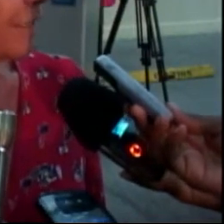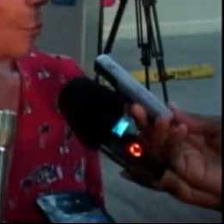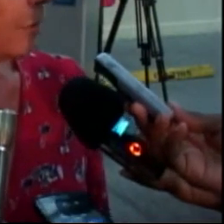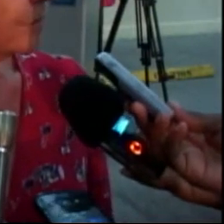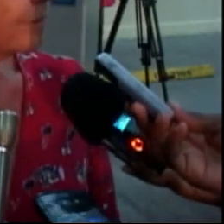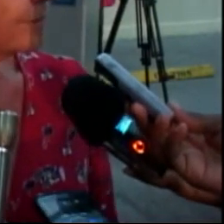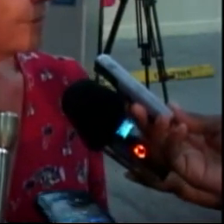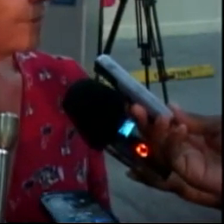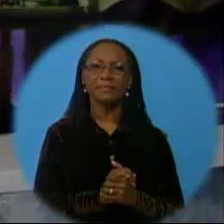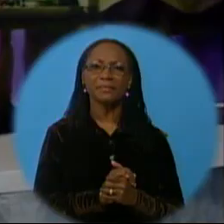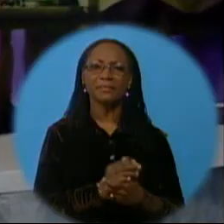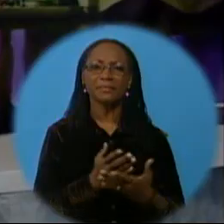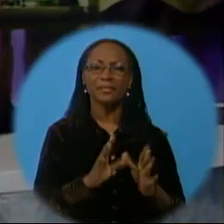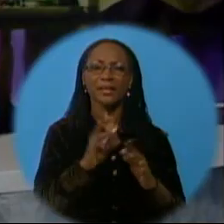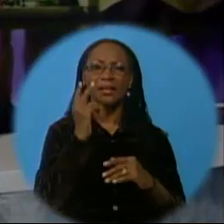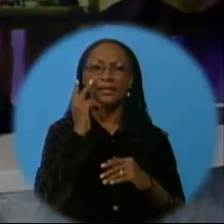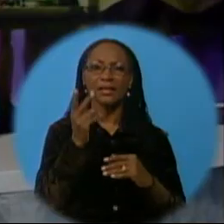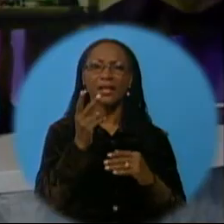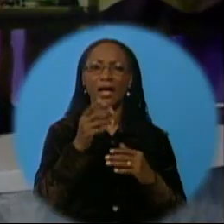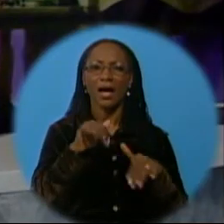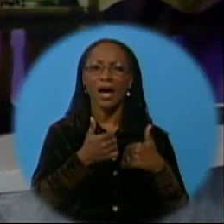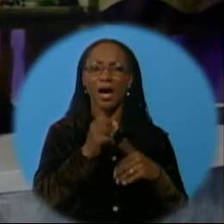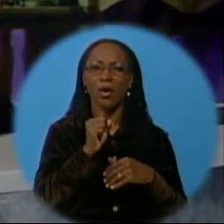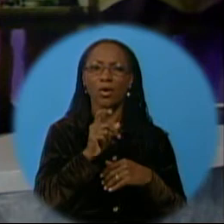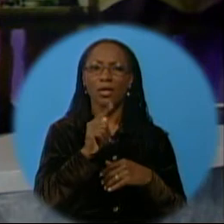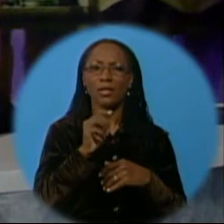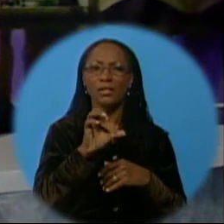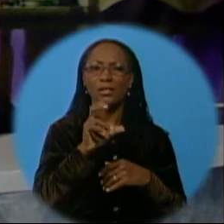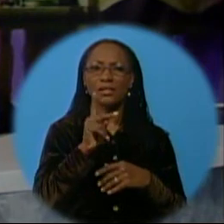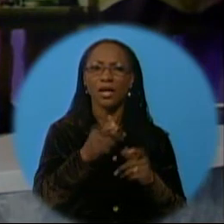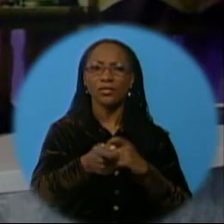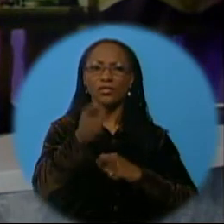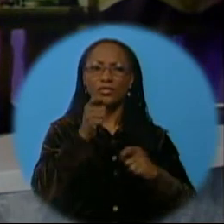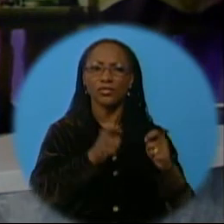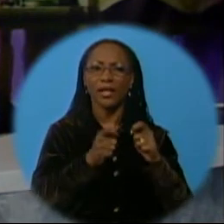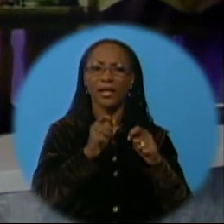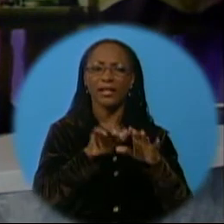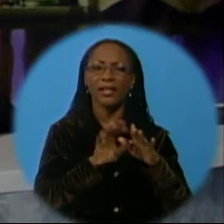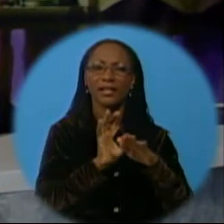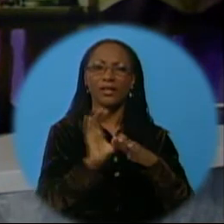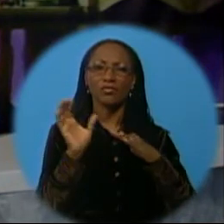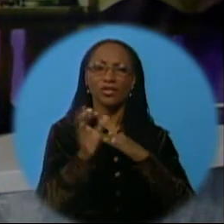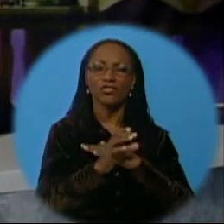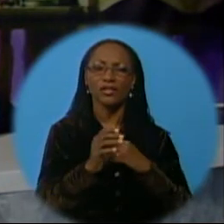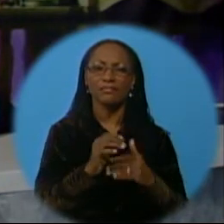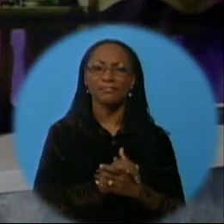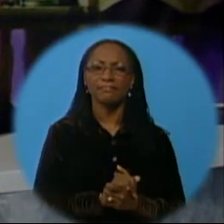impossible in this world. Let's take a look now at how stocks traded on selected exchanges across the region.